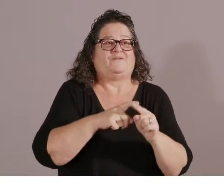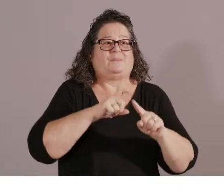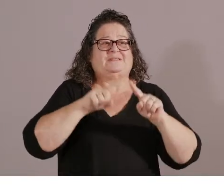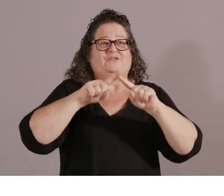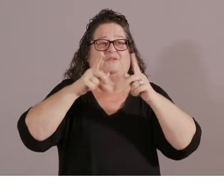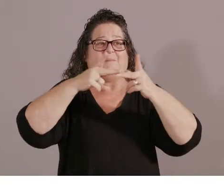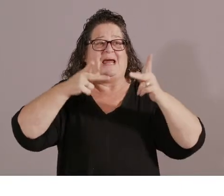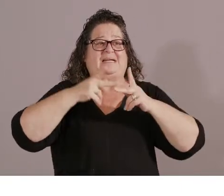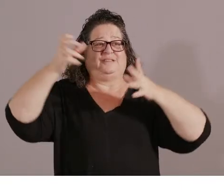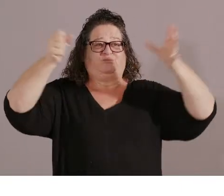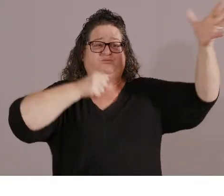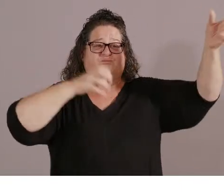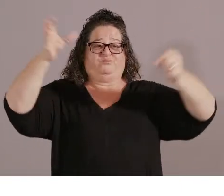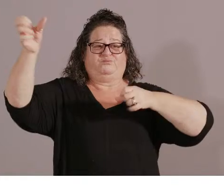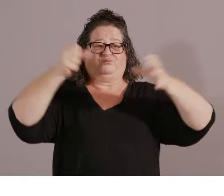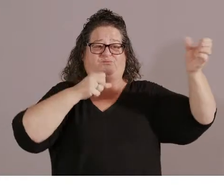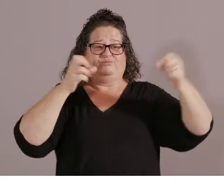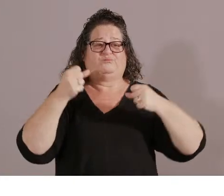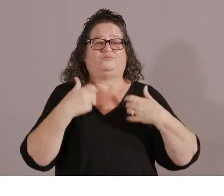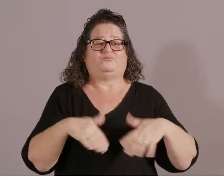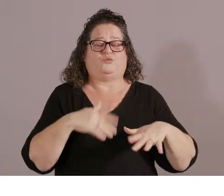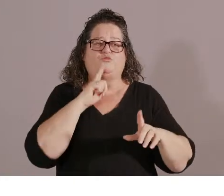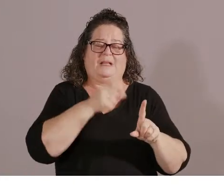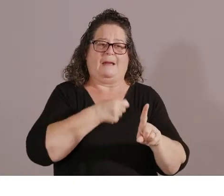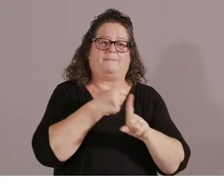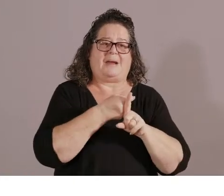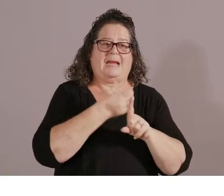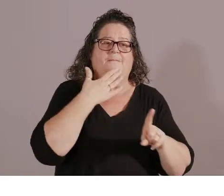want to impact our current Arizona